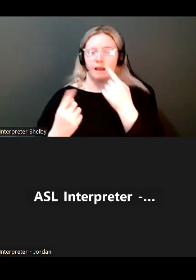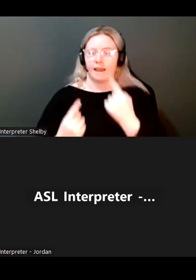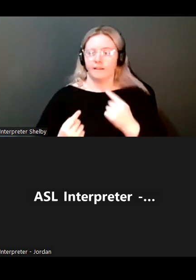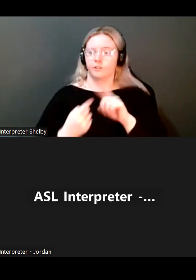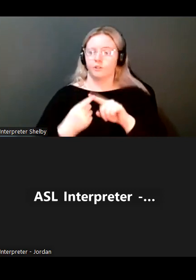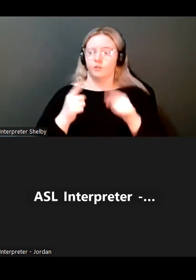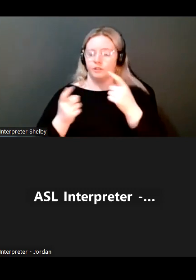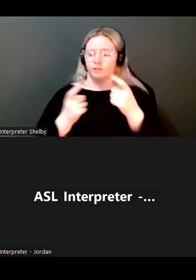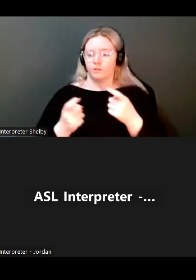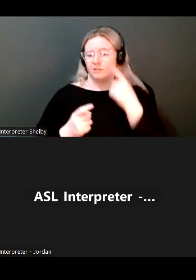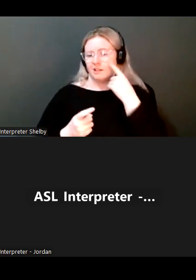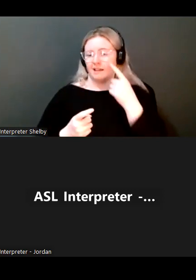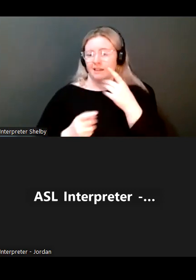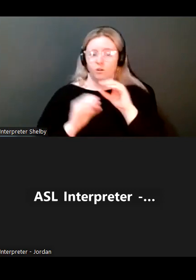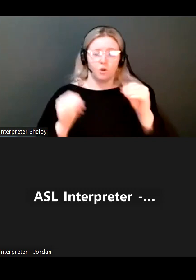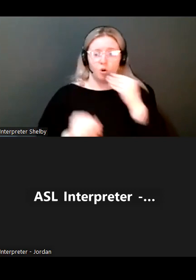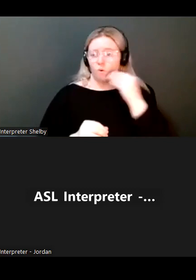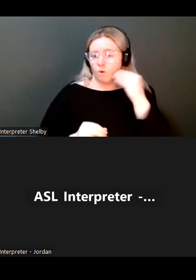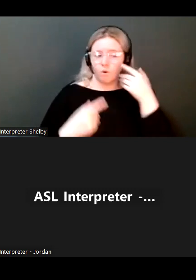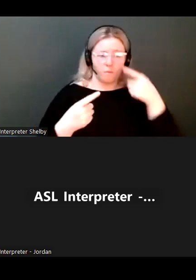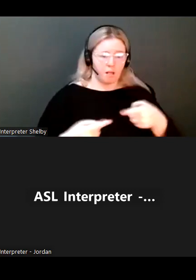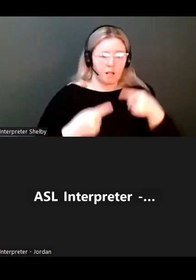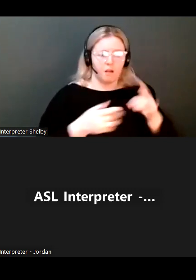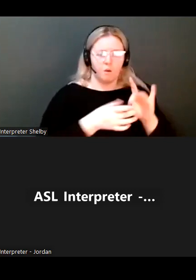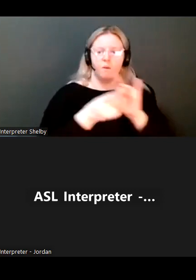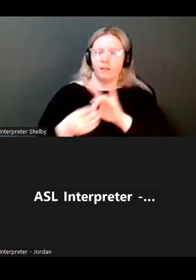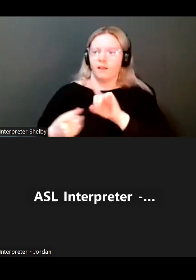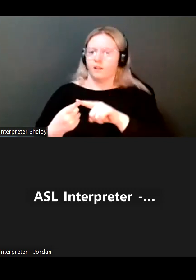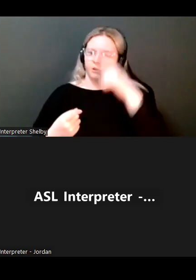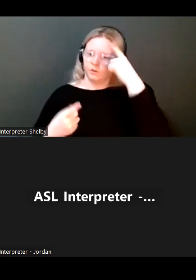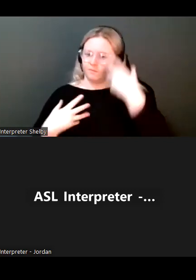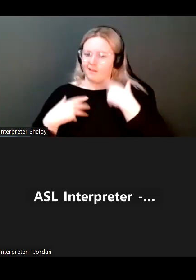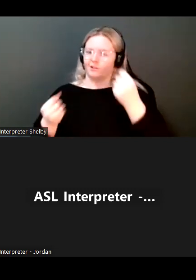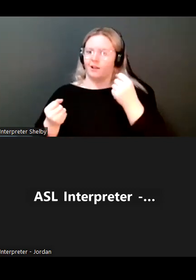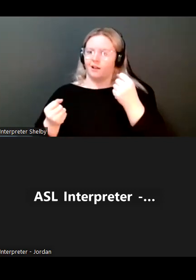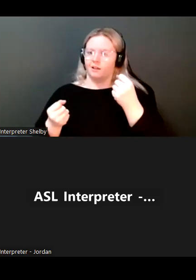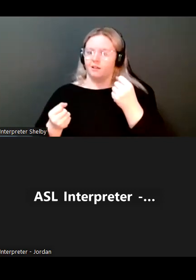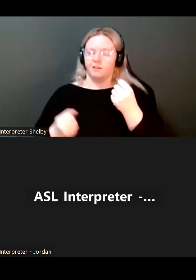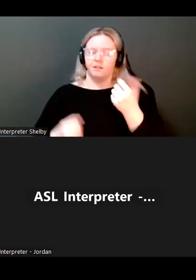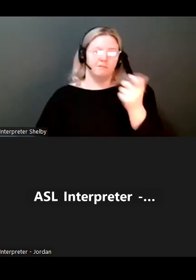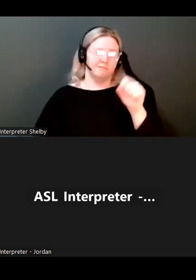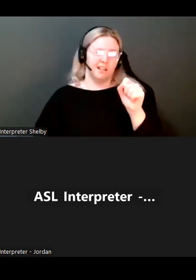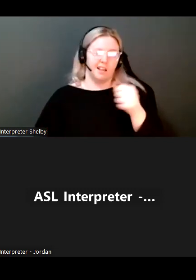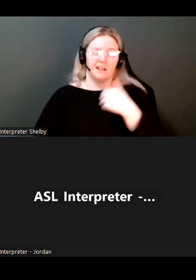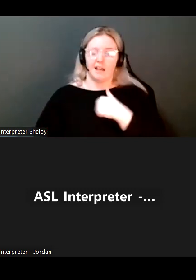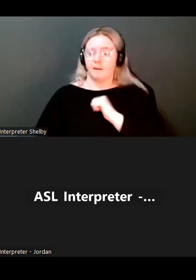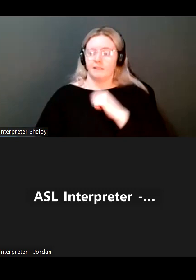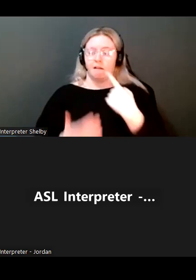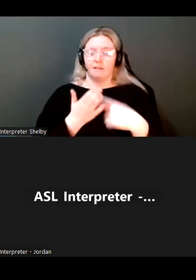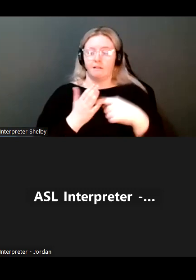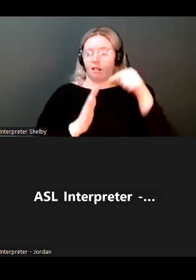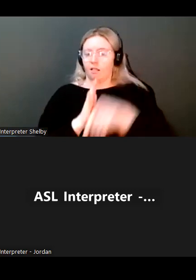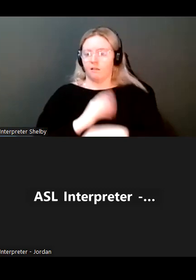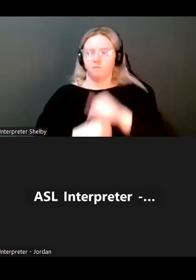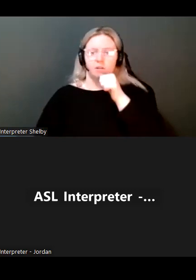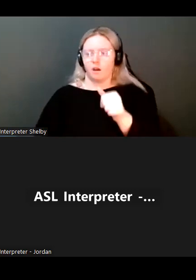connected. Yeah, certainly. I mean, I didn't really get into it in this presentation, but you